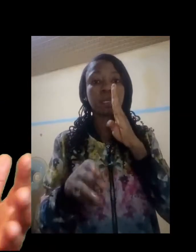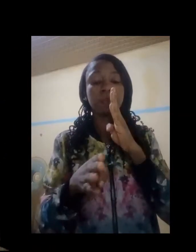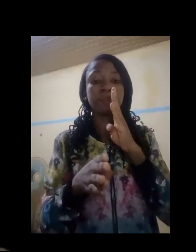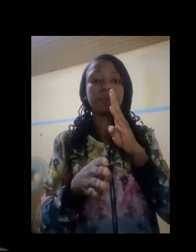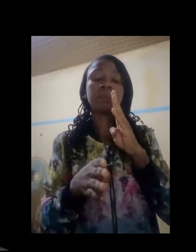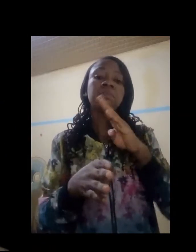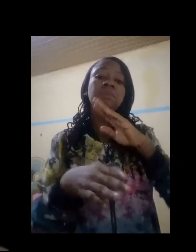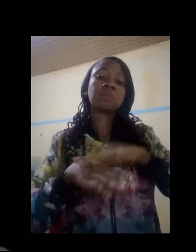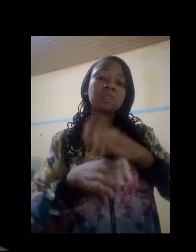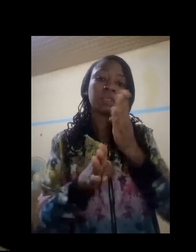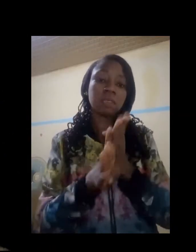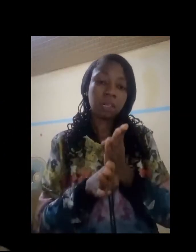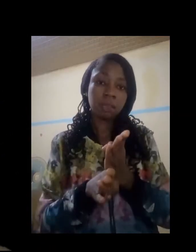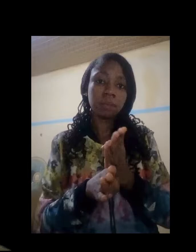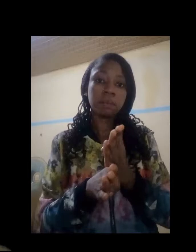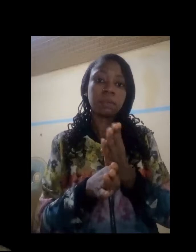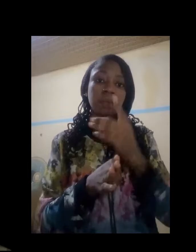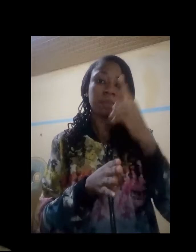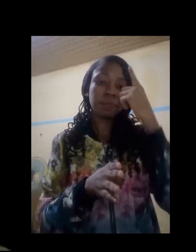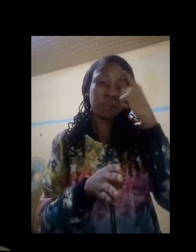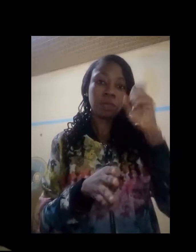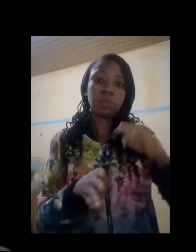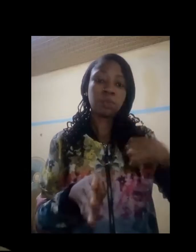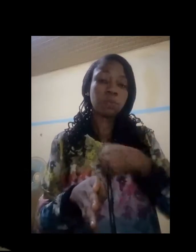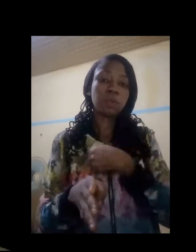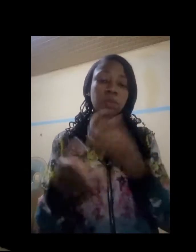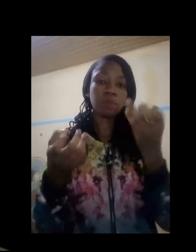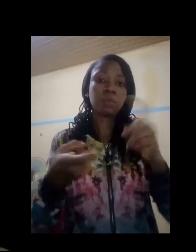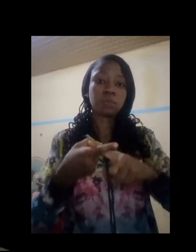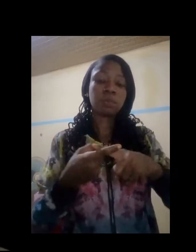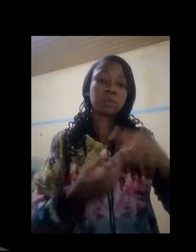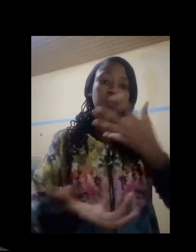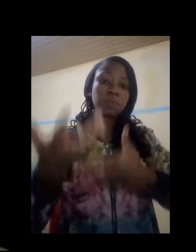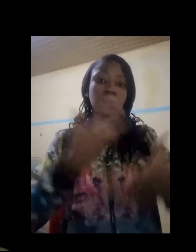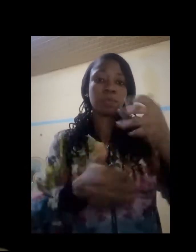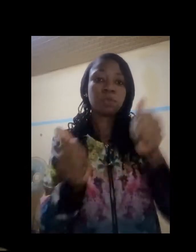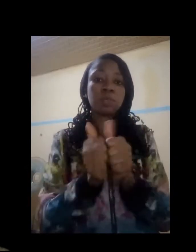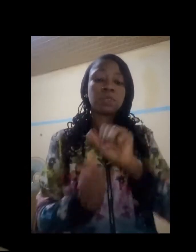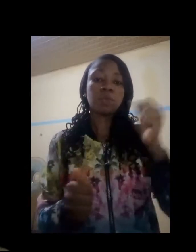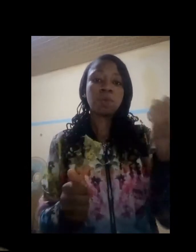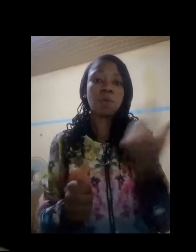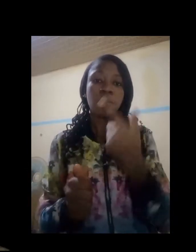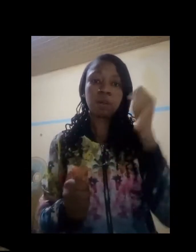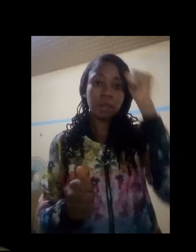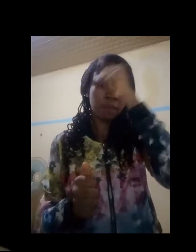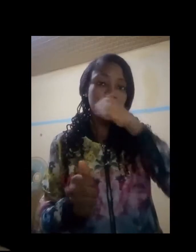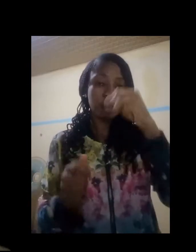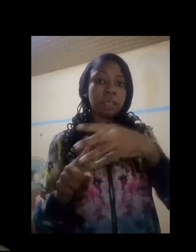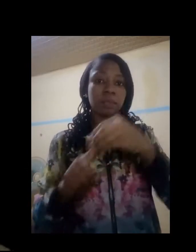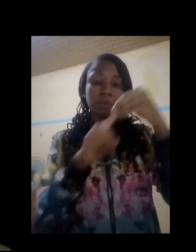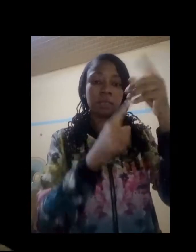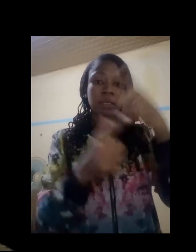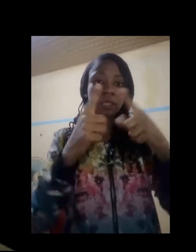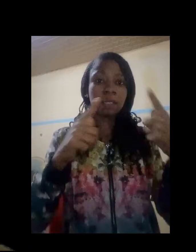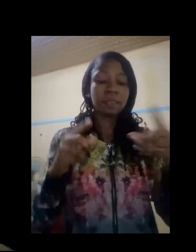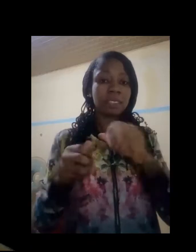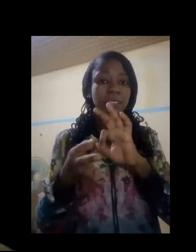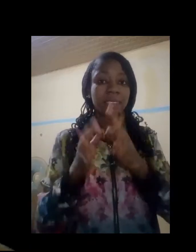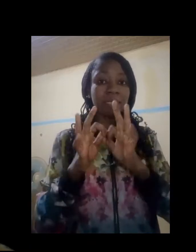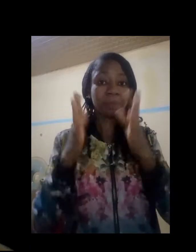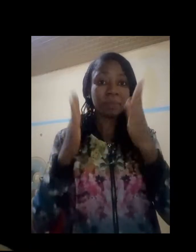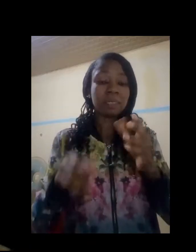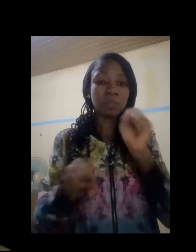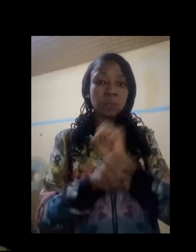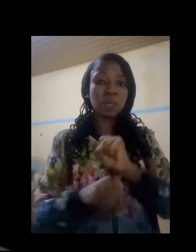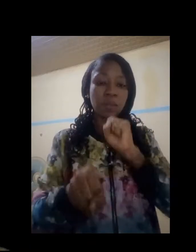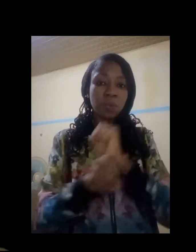all Africans and give them the opportunity, especially the sign language interpreters who have been working on